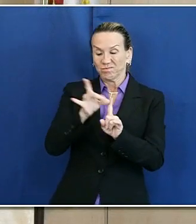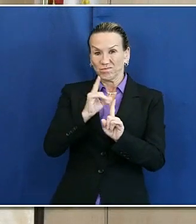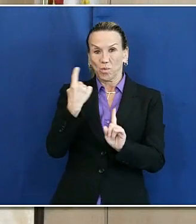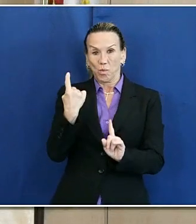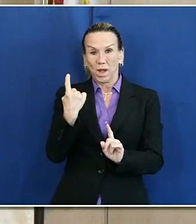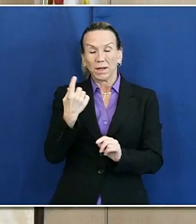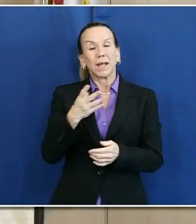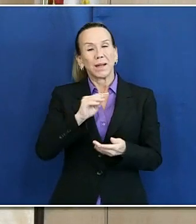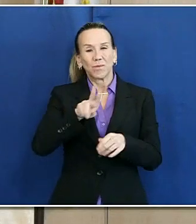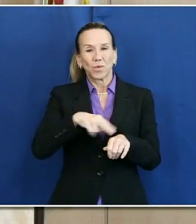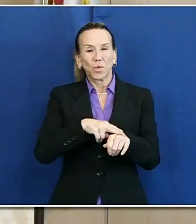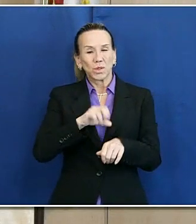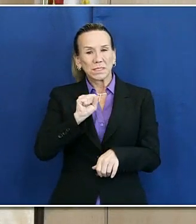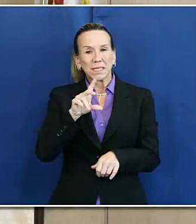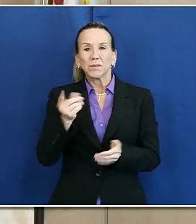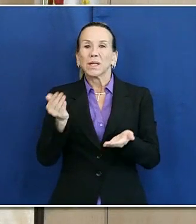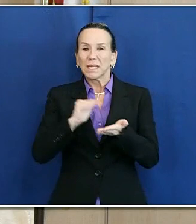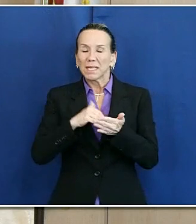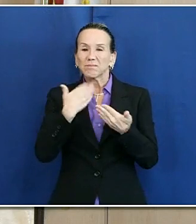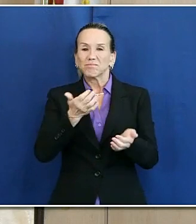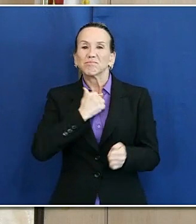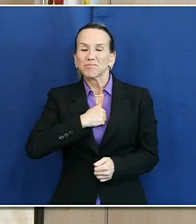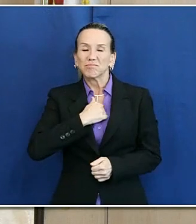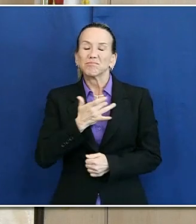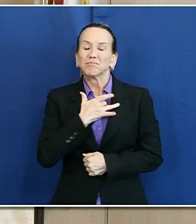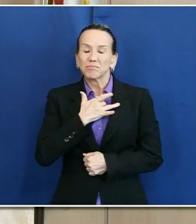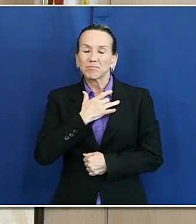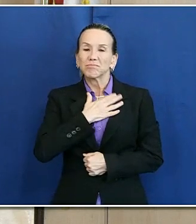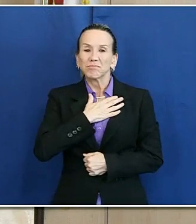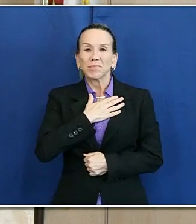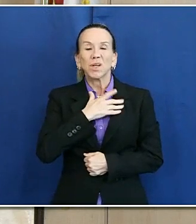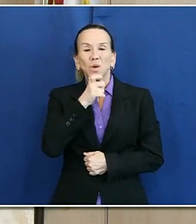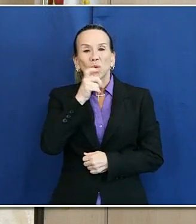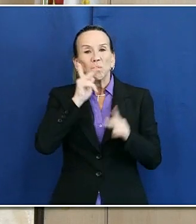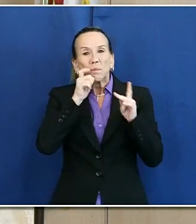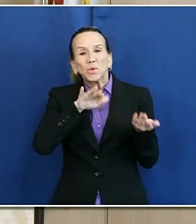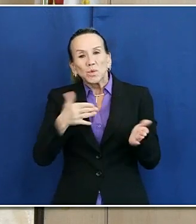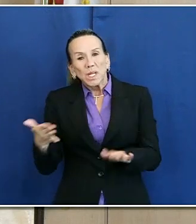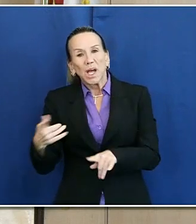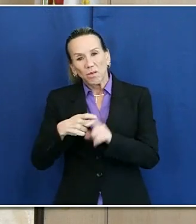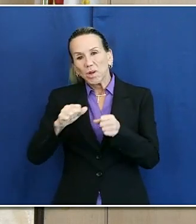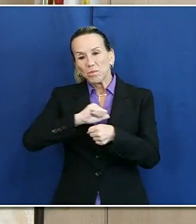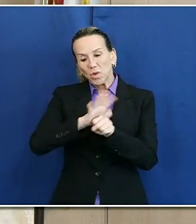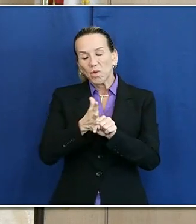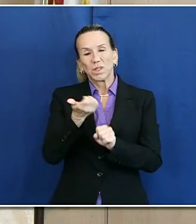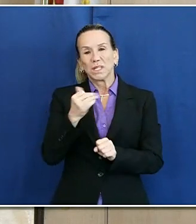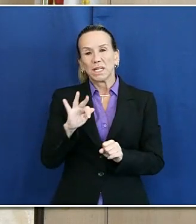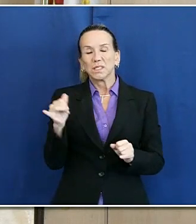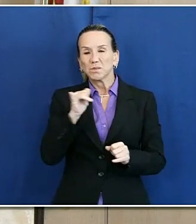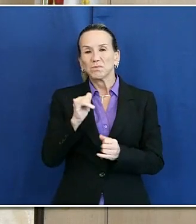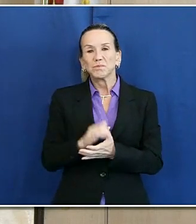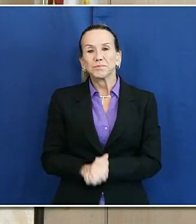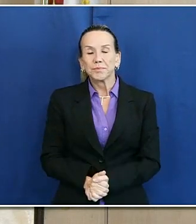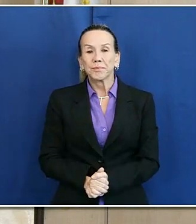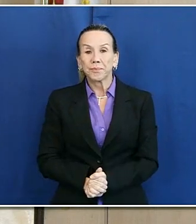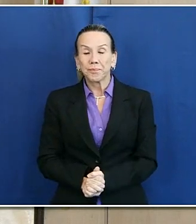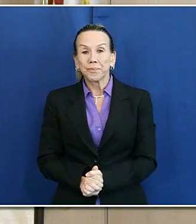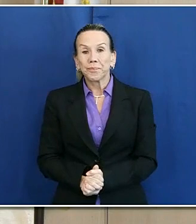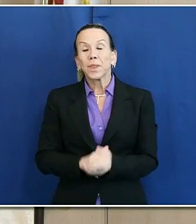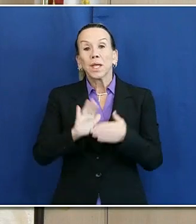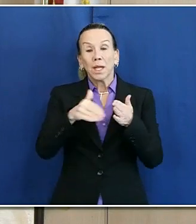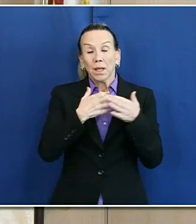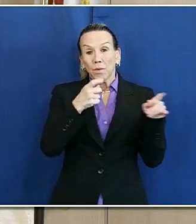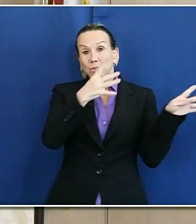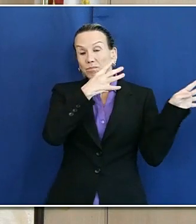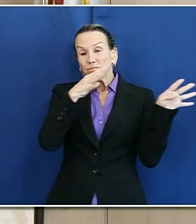friends of those individuals who have lost their lives to COVID-19. Now, next, I would like to bring attention